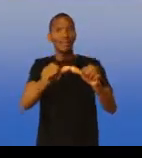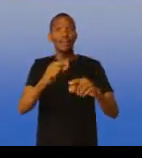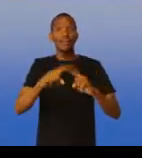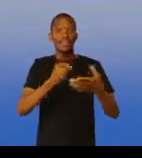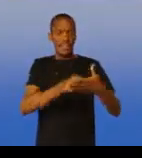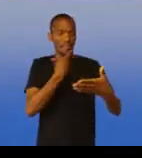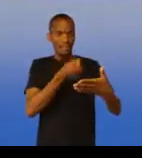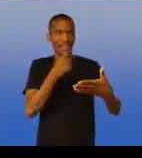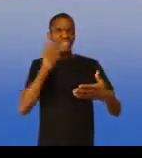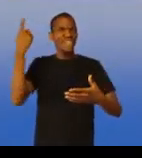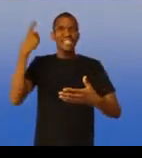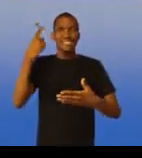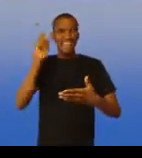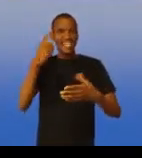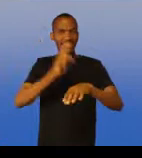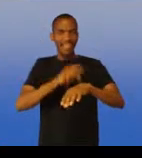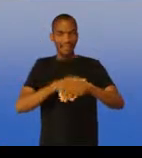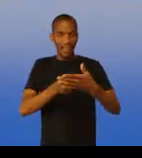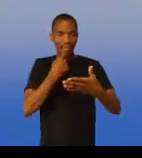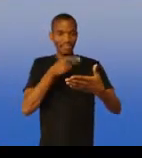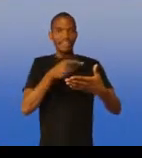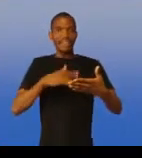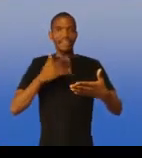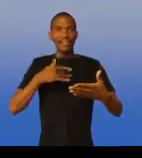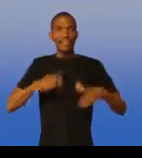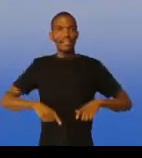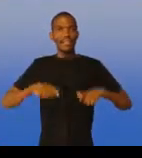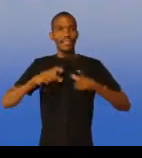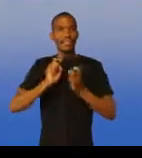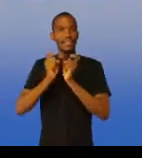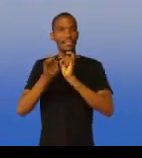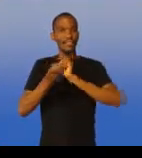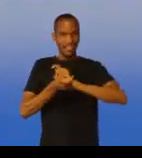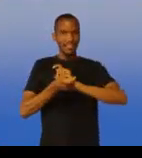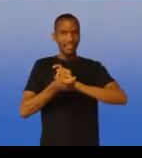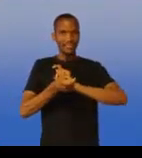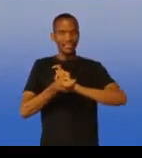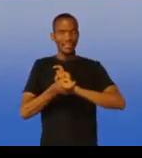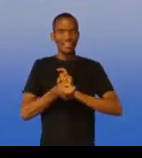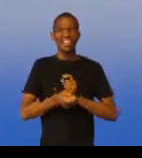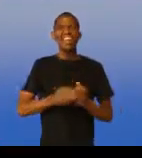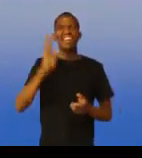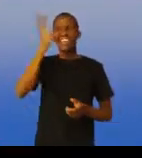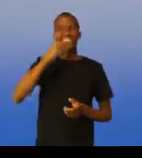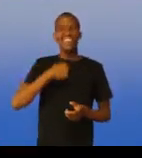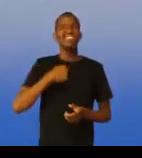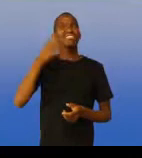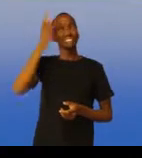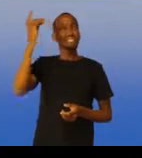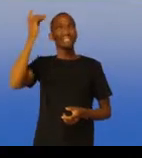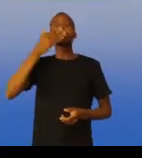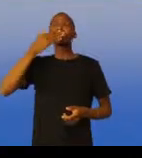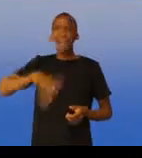changed for the better. Yeah. Initially, I never had any problems. I never had those bad dreams. I never